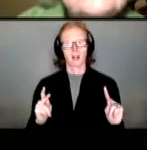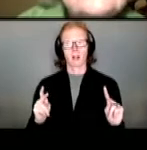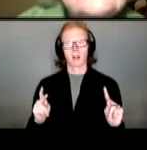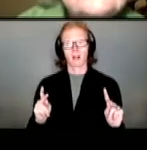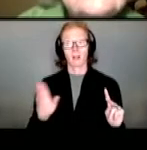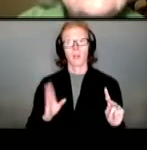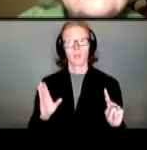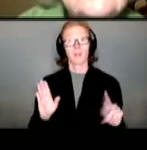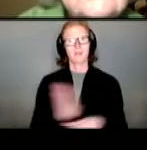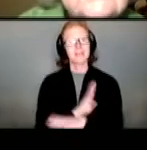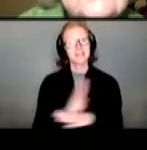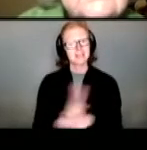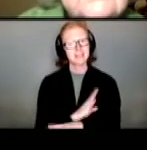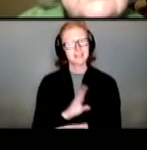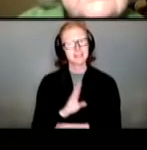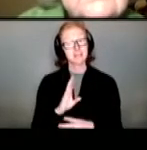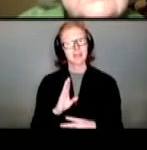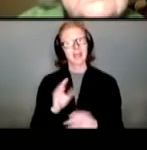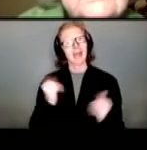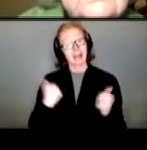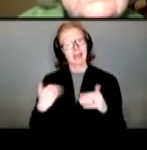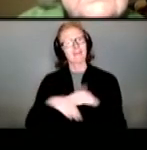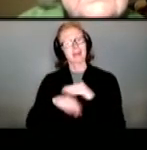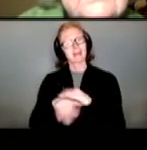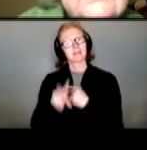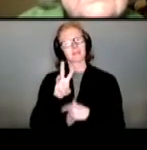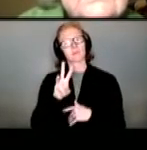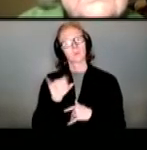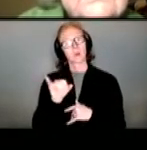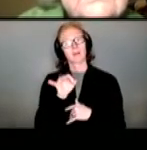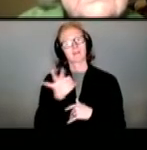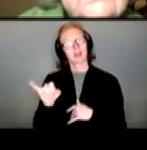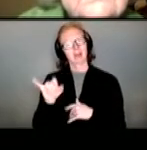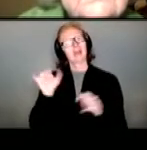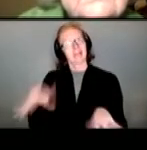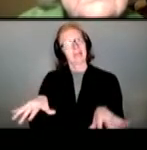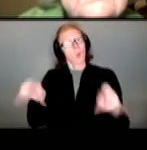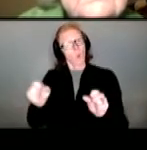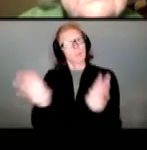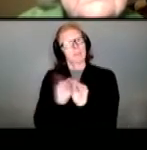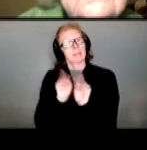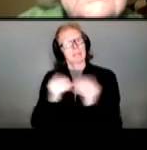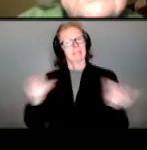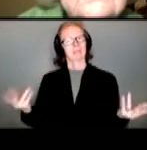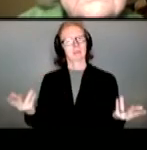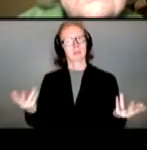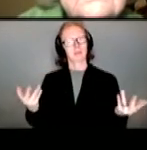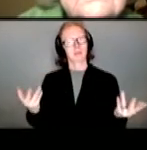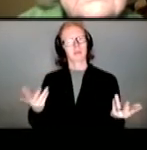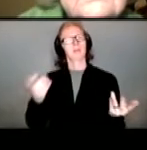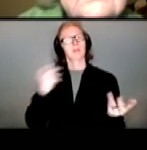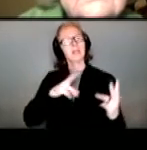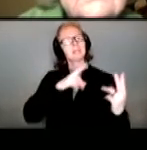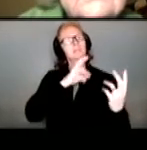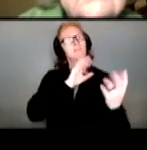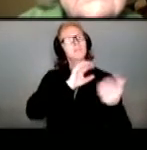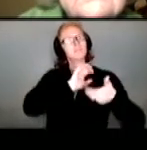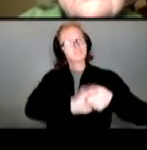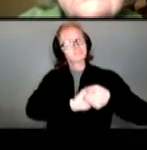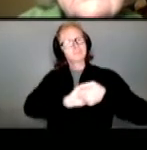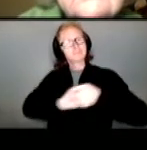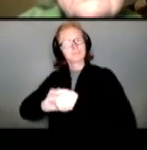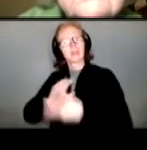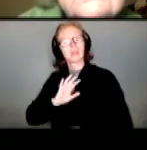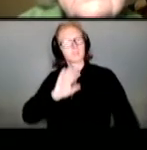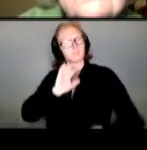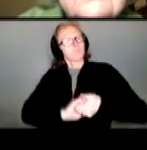businesses or organizations have access to Wi-Fi and they can host a meeting. So it's like, let's partner, let's collaborate. I just wanna put